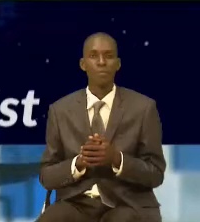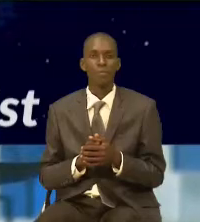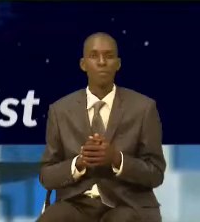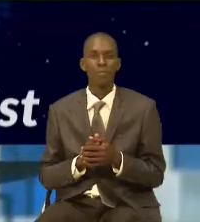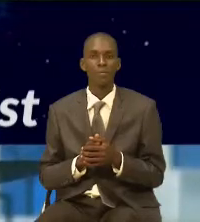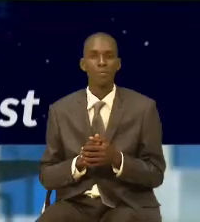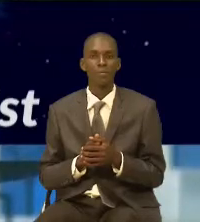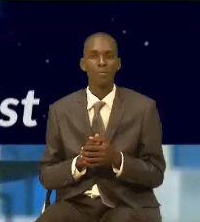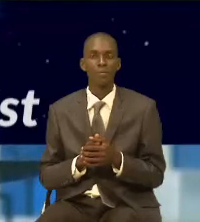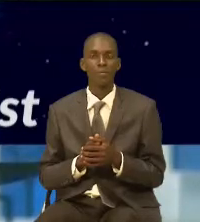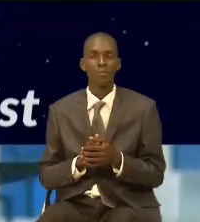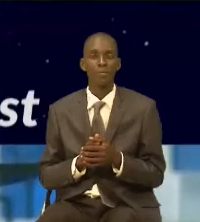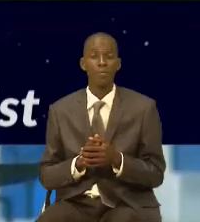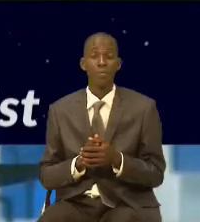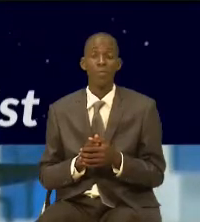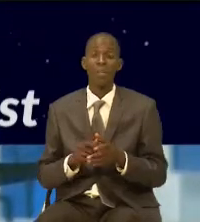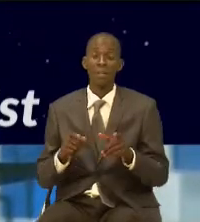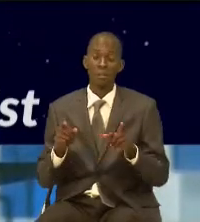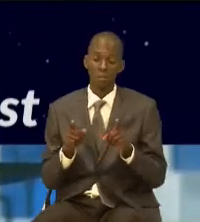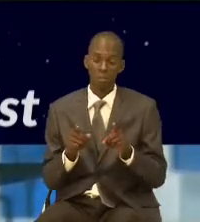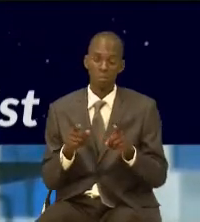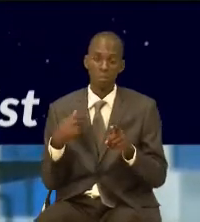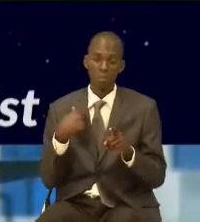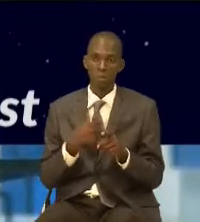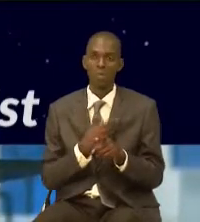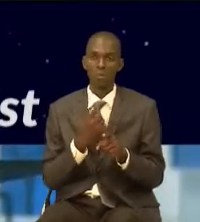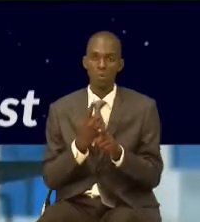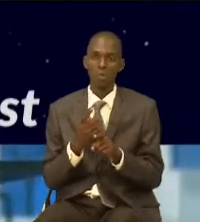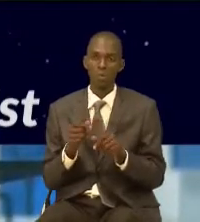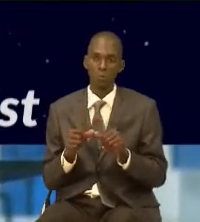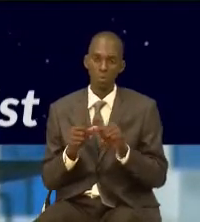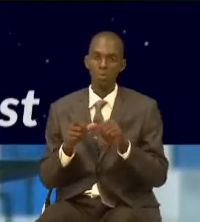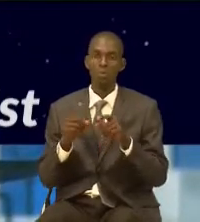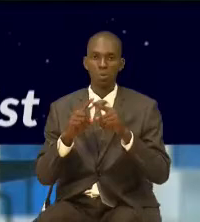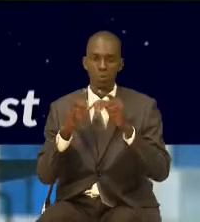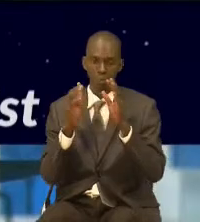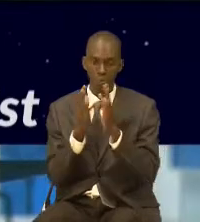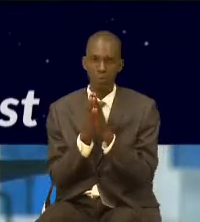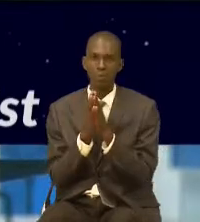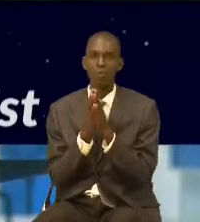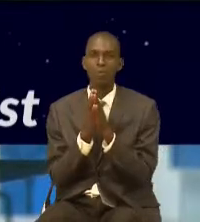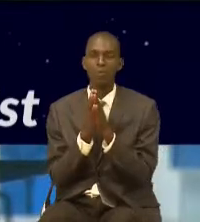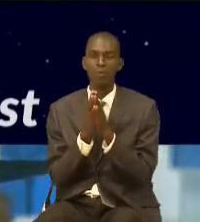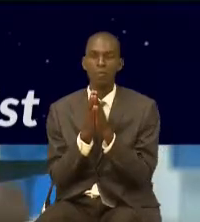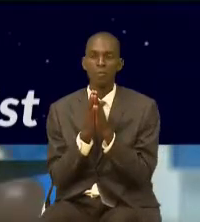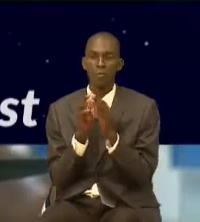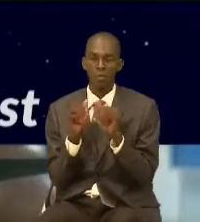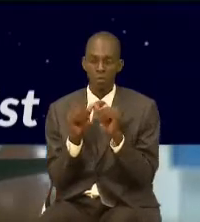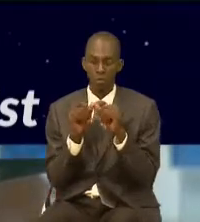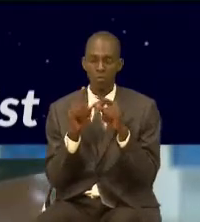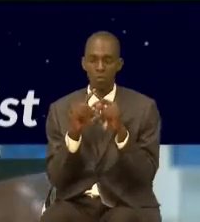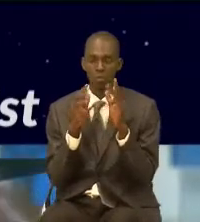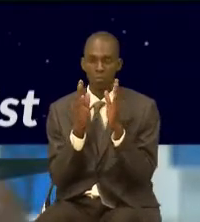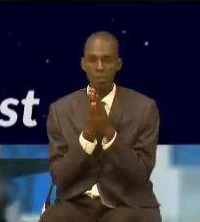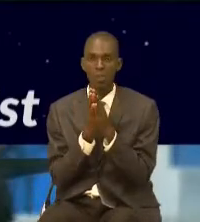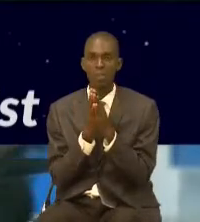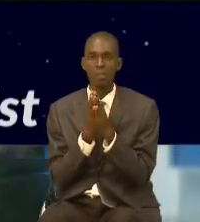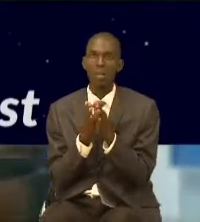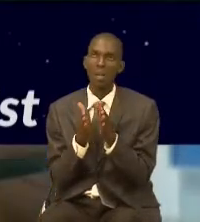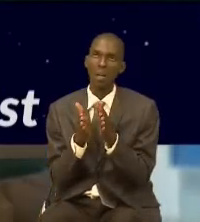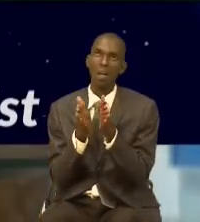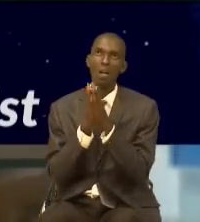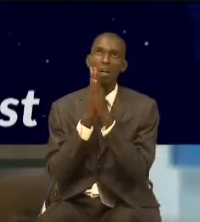keep on praying brethren let's keep on praying if you're online remain connected and keep on praying